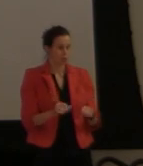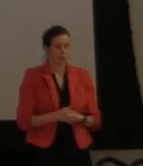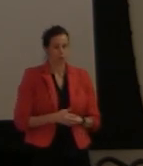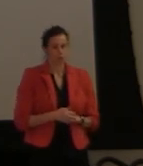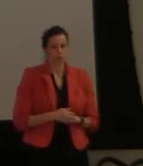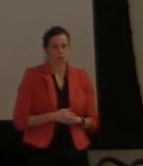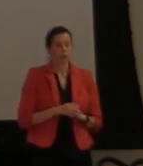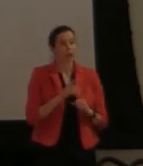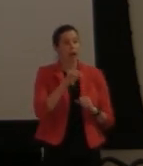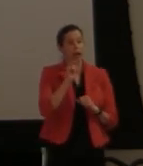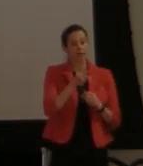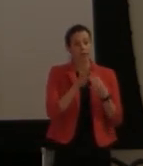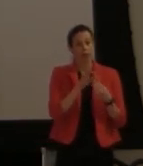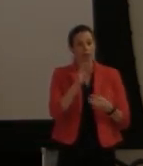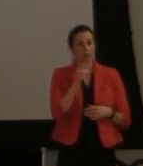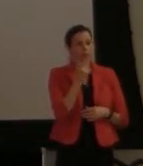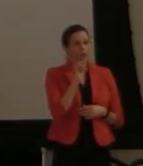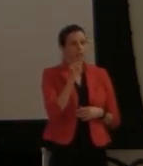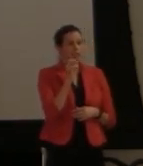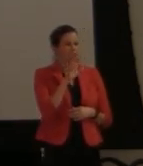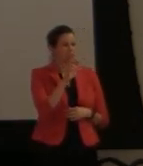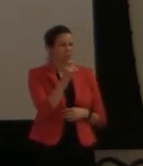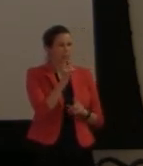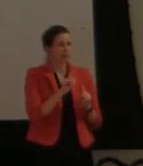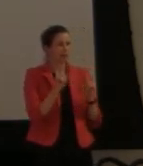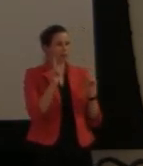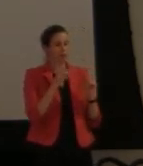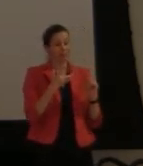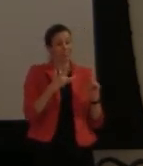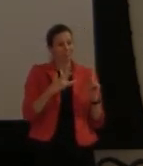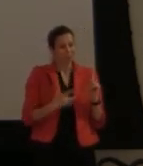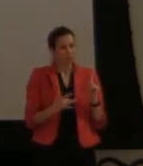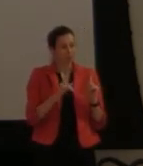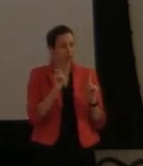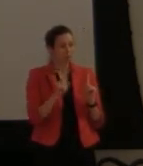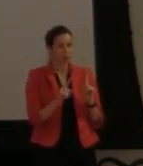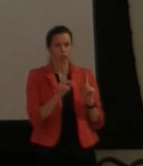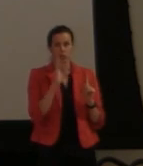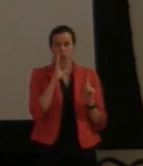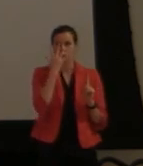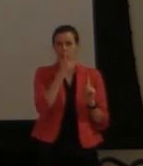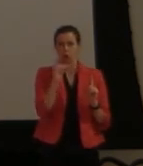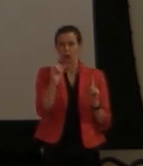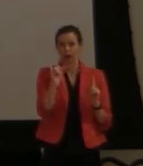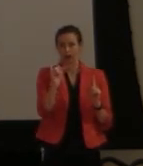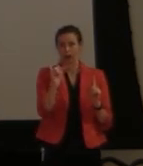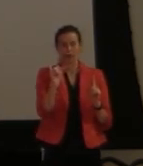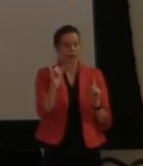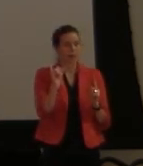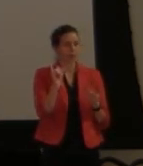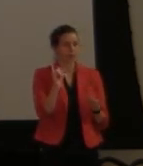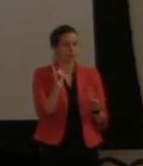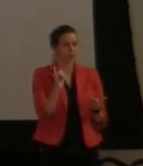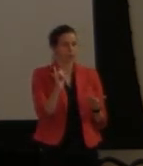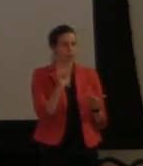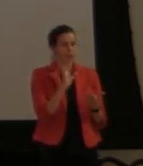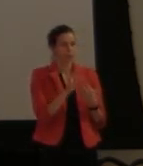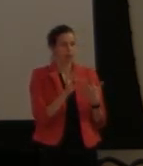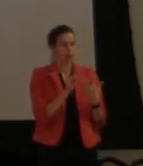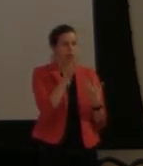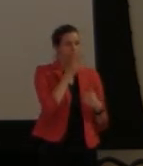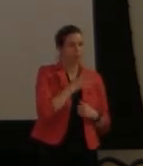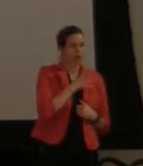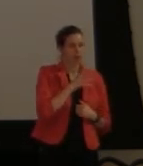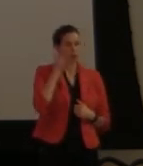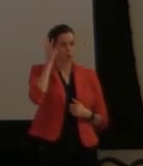Asking about gender is a little bit different. So traditionally, this question probably would have looked just like the options man or